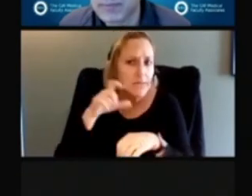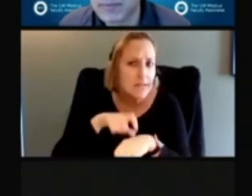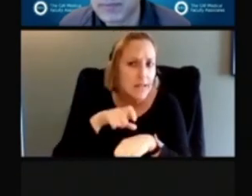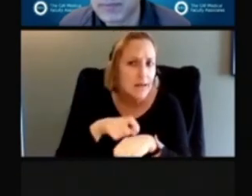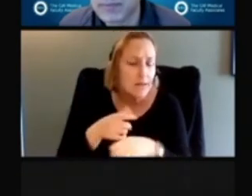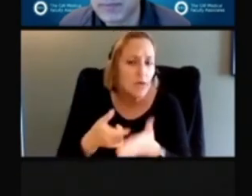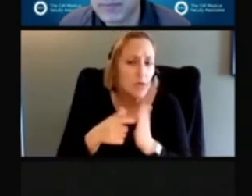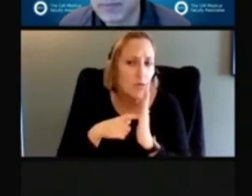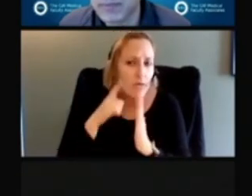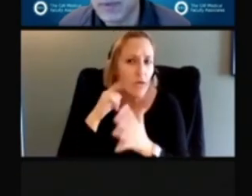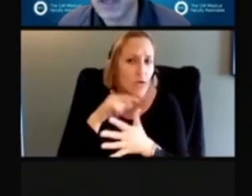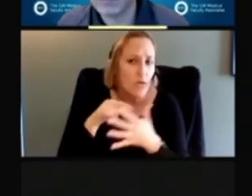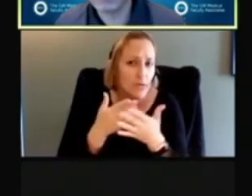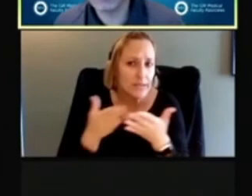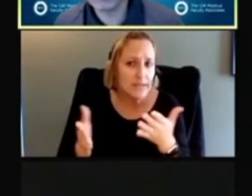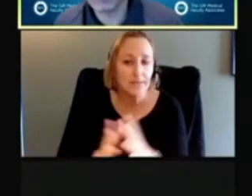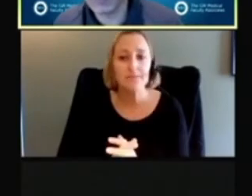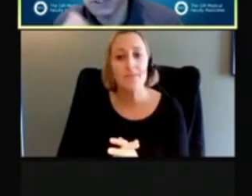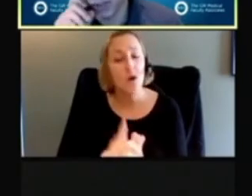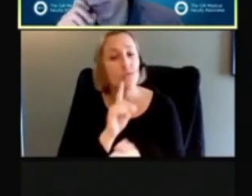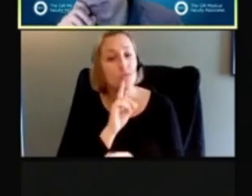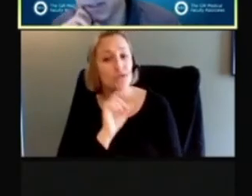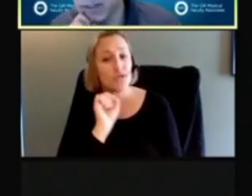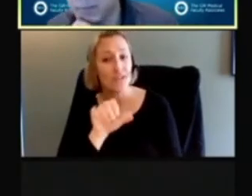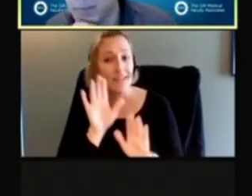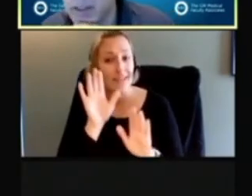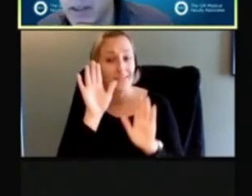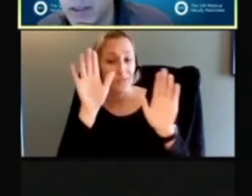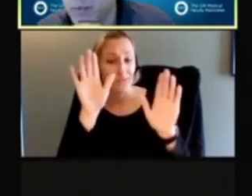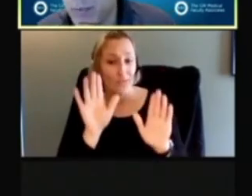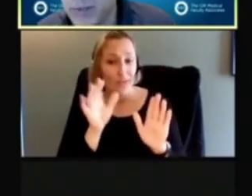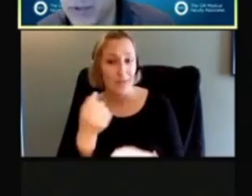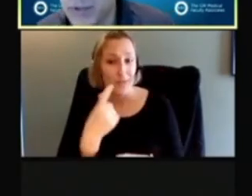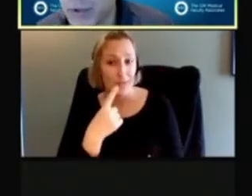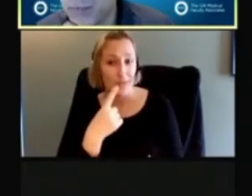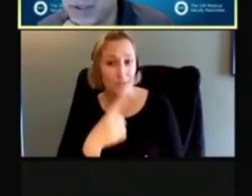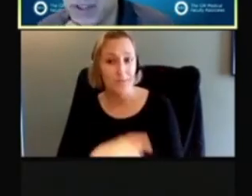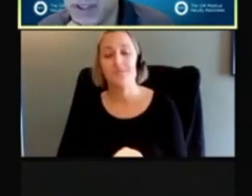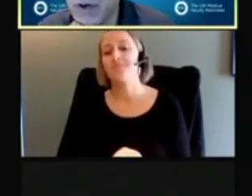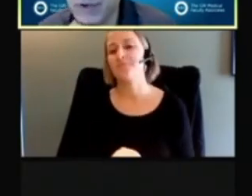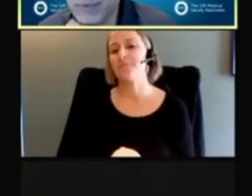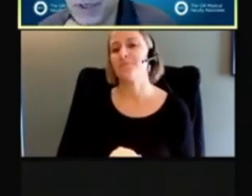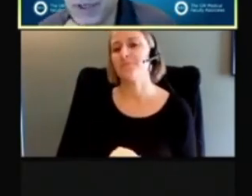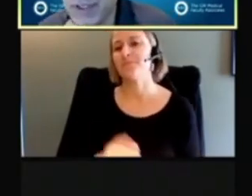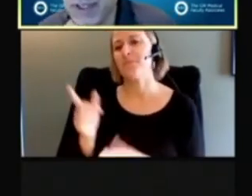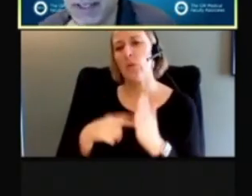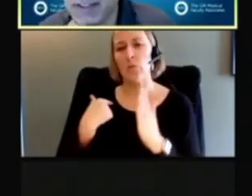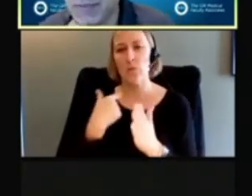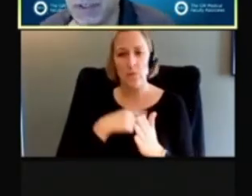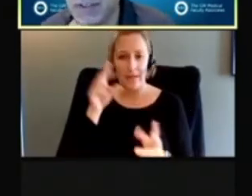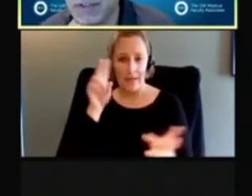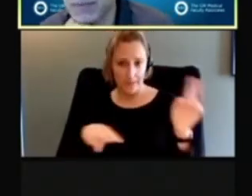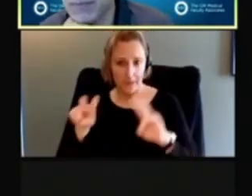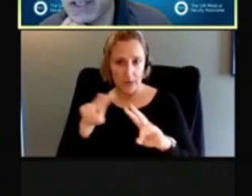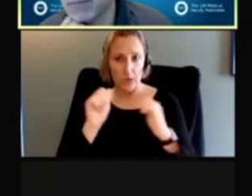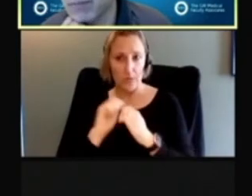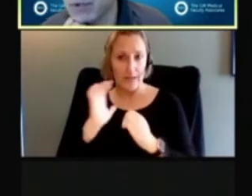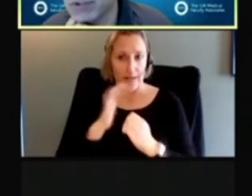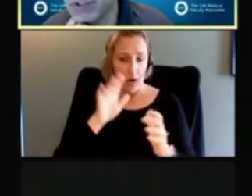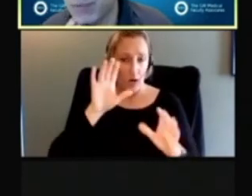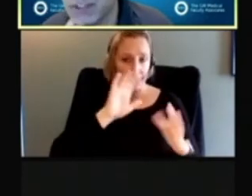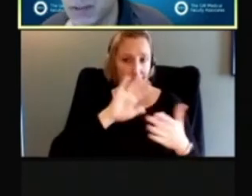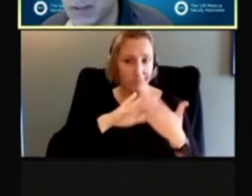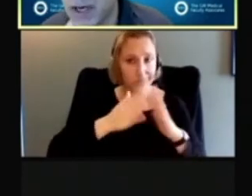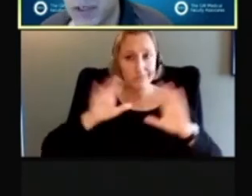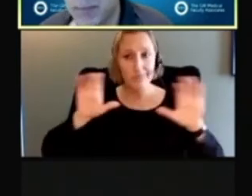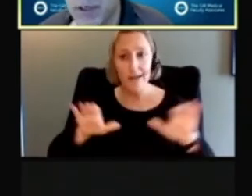discussed. Yeah, that's a great question. What we observed in our community activities, so that